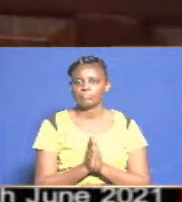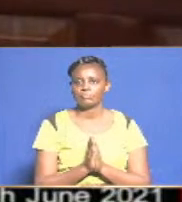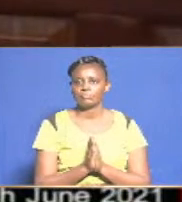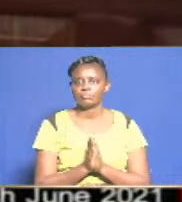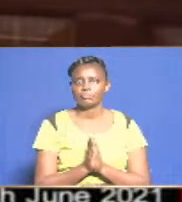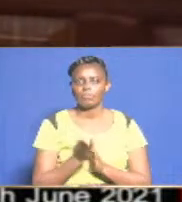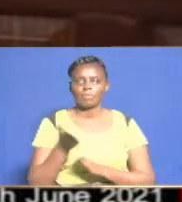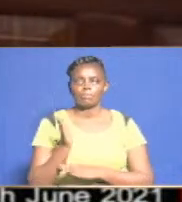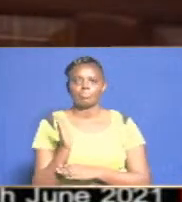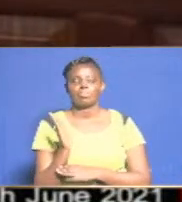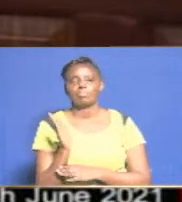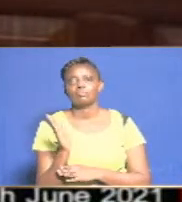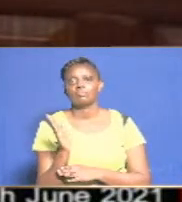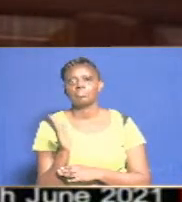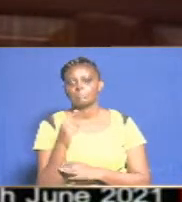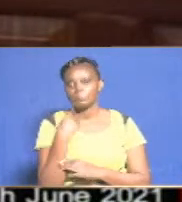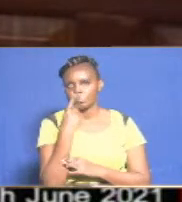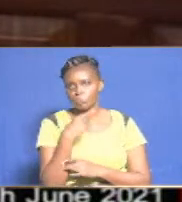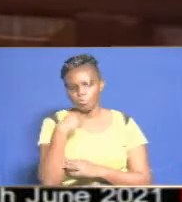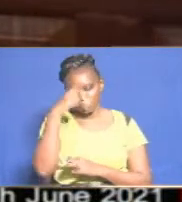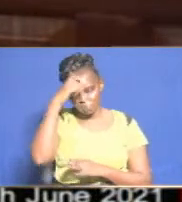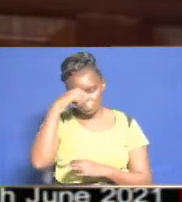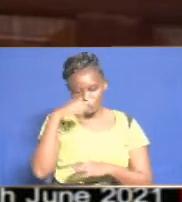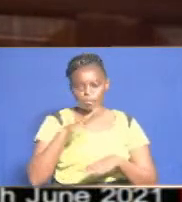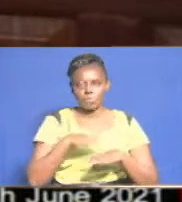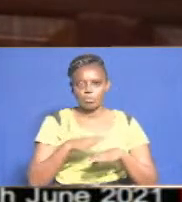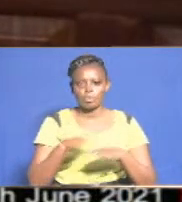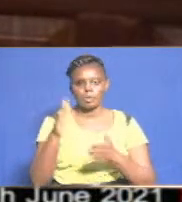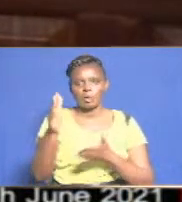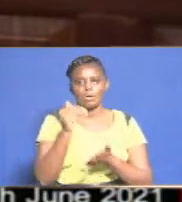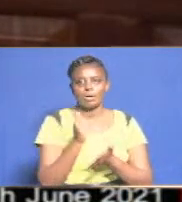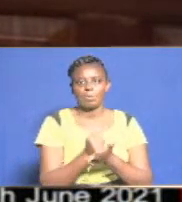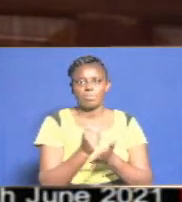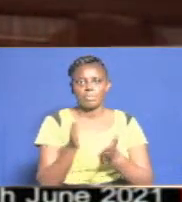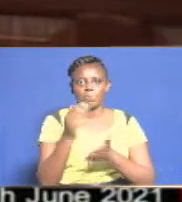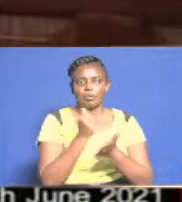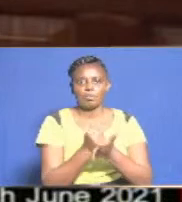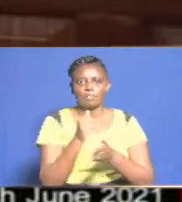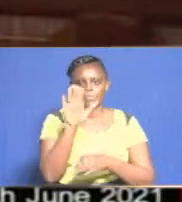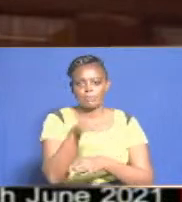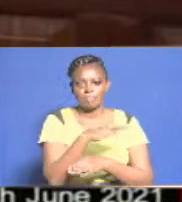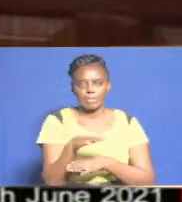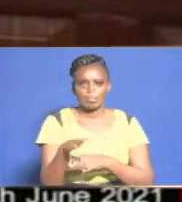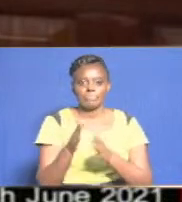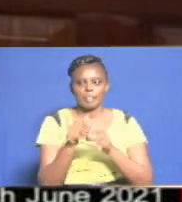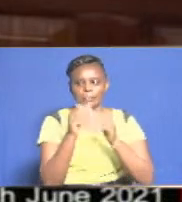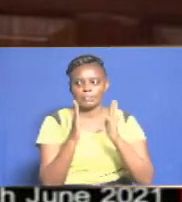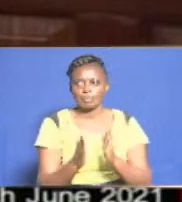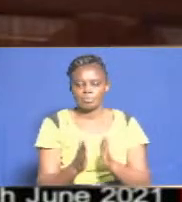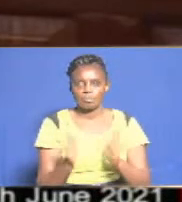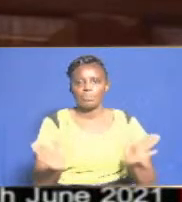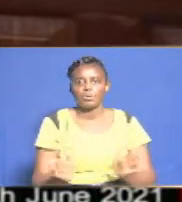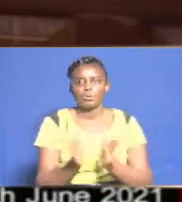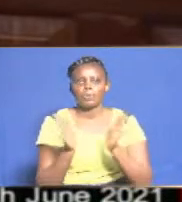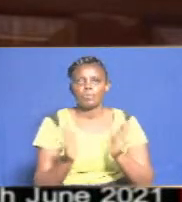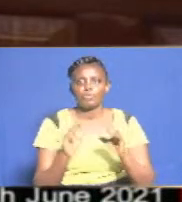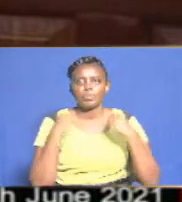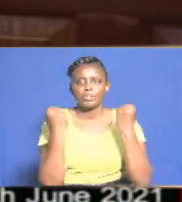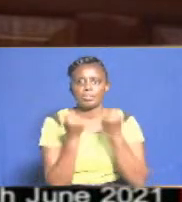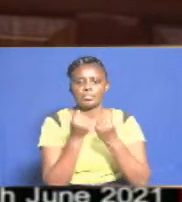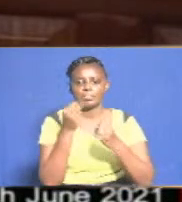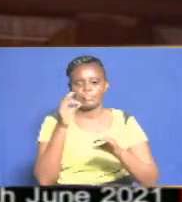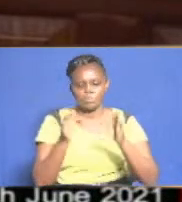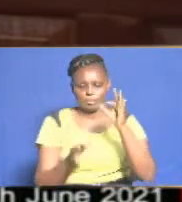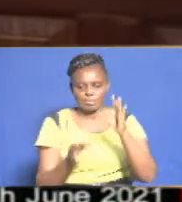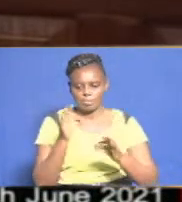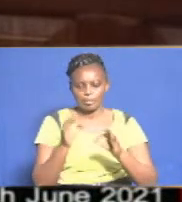Almighty God, who in wisdom and goodness have appointed the office of leaders and parliaments for the welfare of society and the just